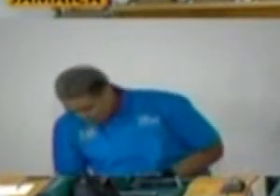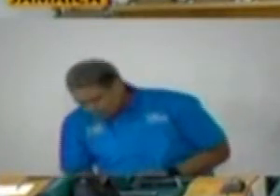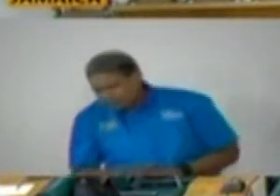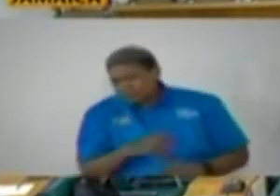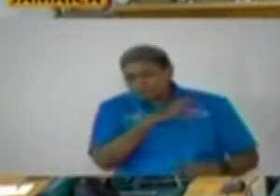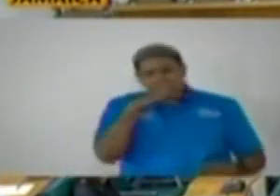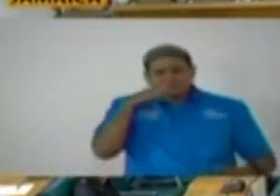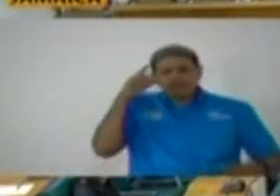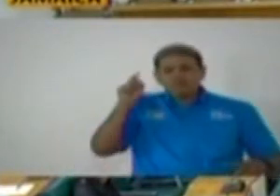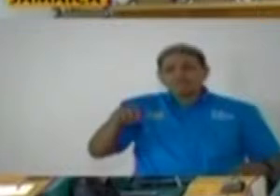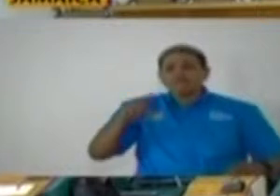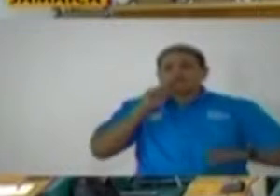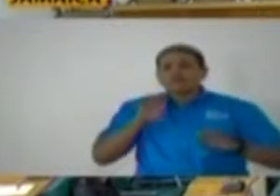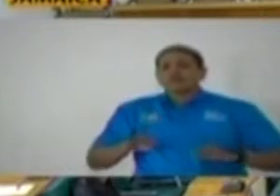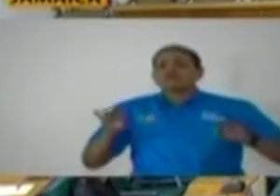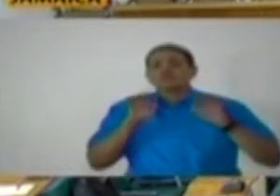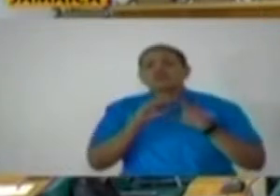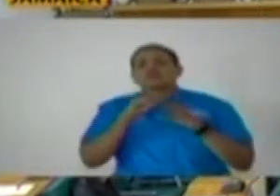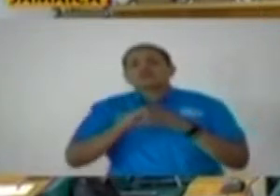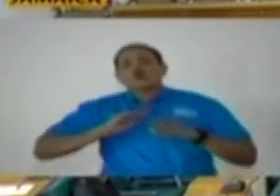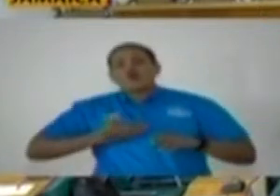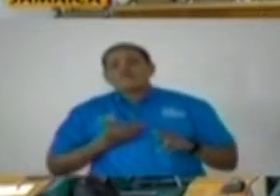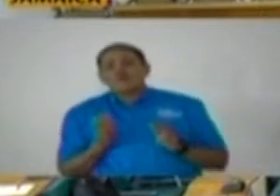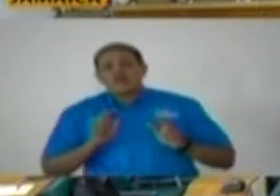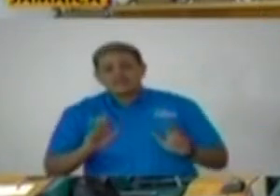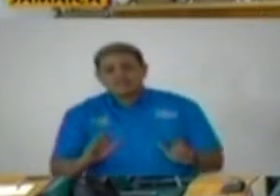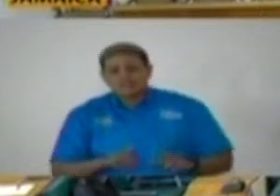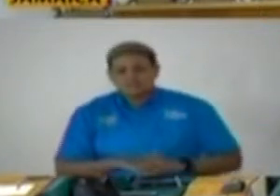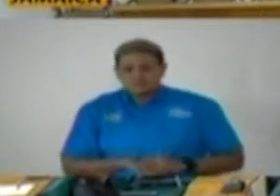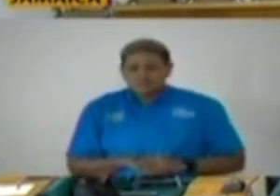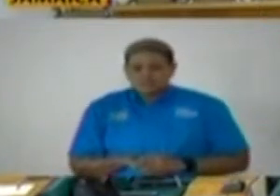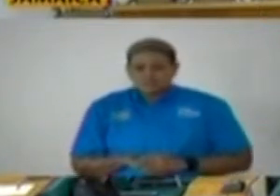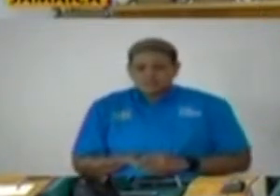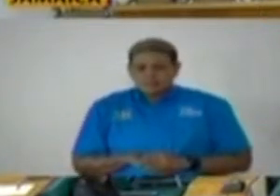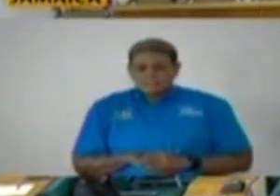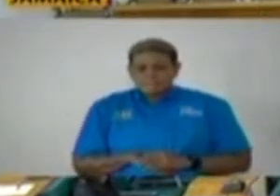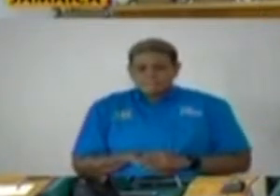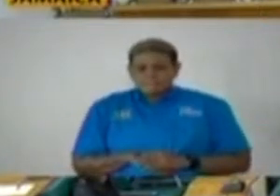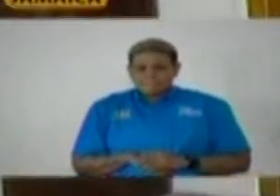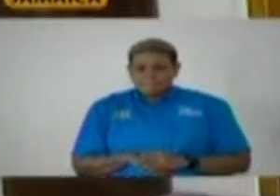Agriculture must be a critical part of our investment.